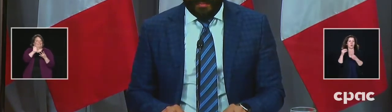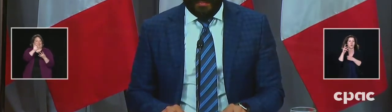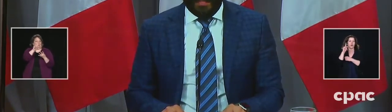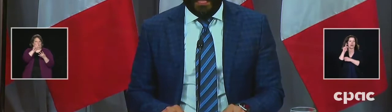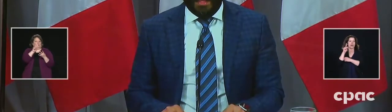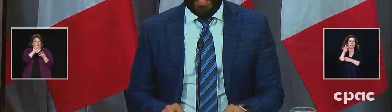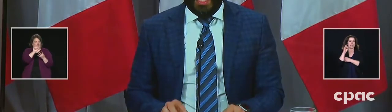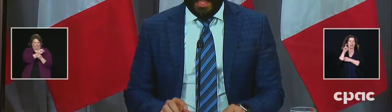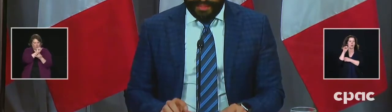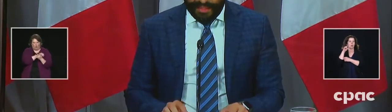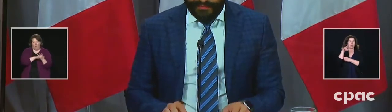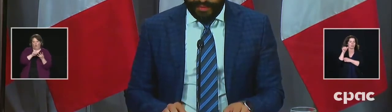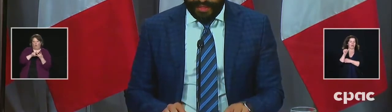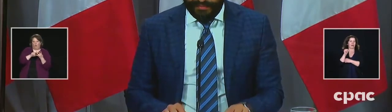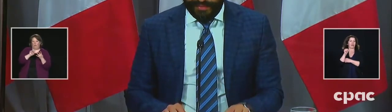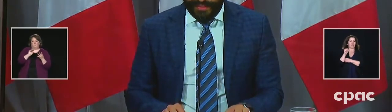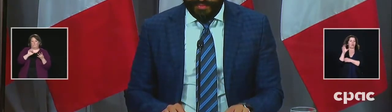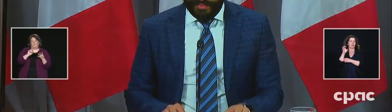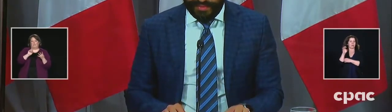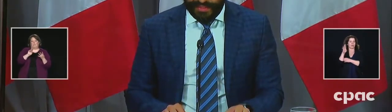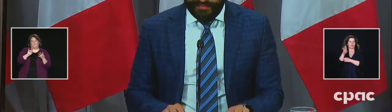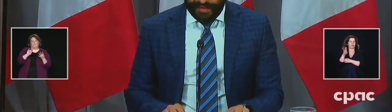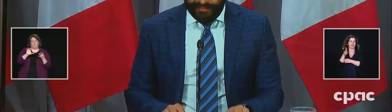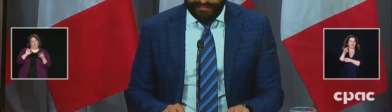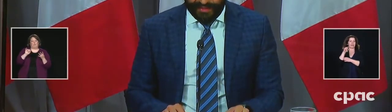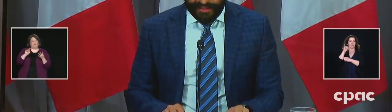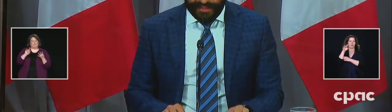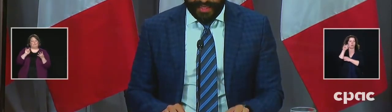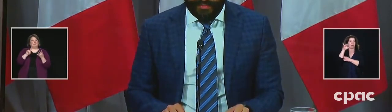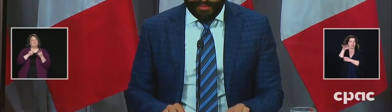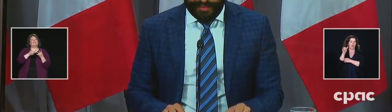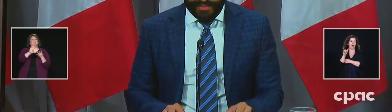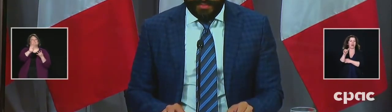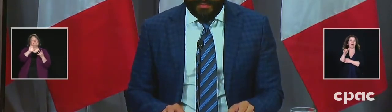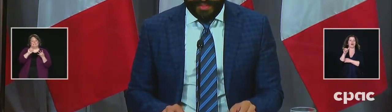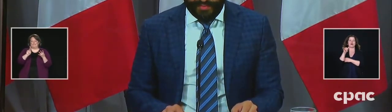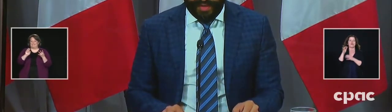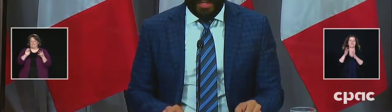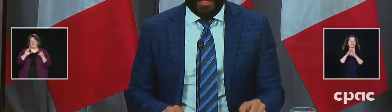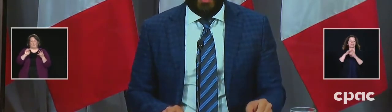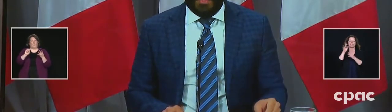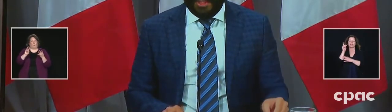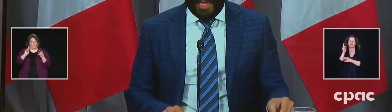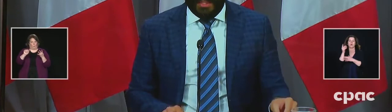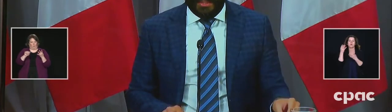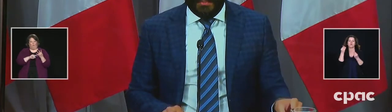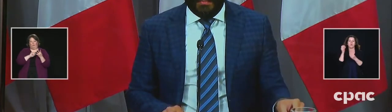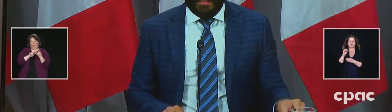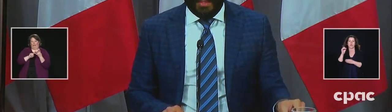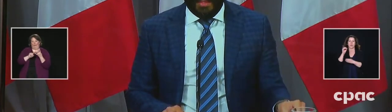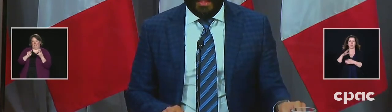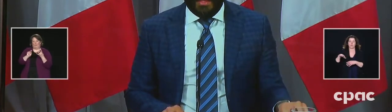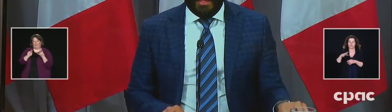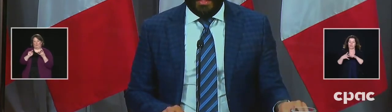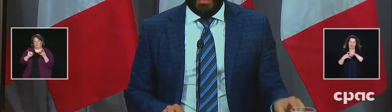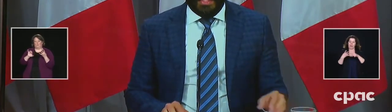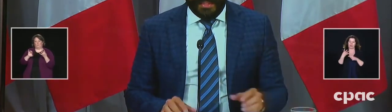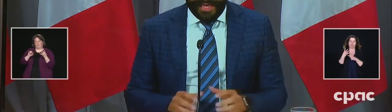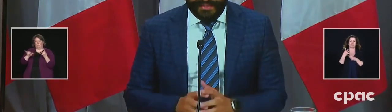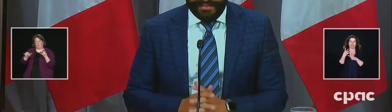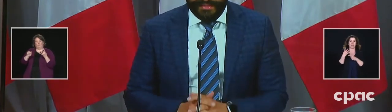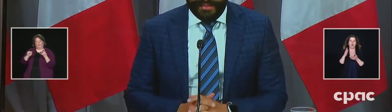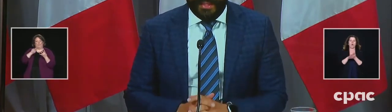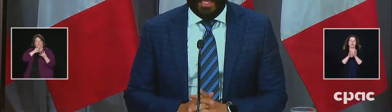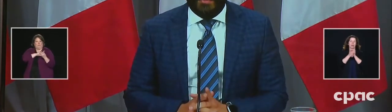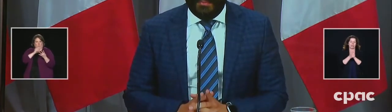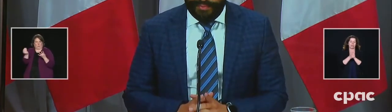Ontario. These four companies will receive government funding in response to phase one of the challenge. These